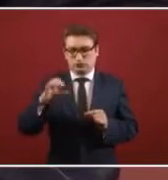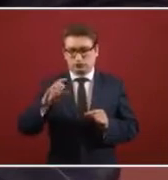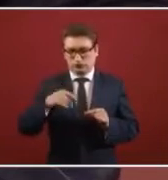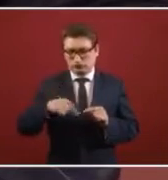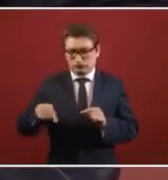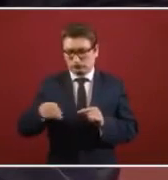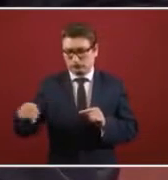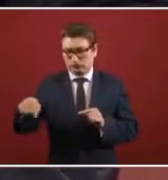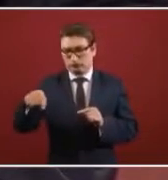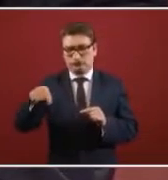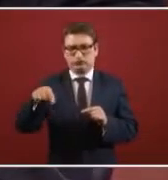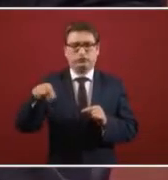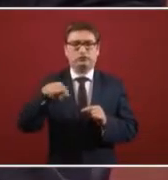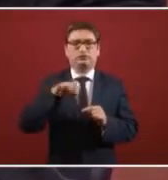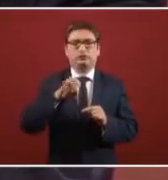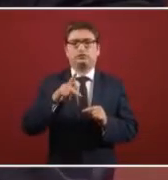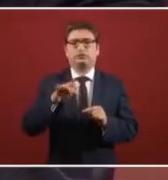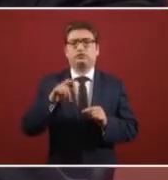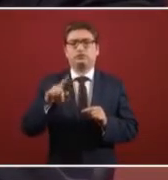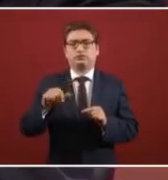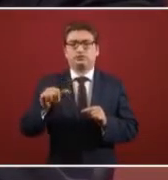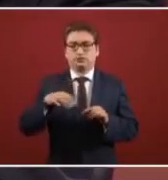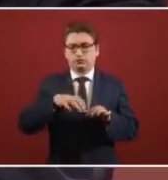to Esperanza.